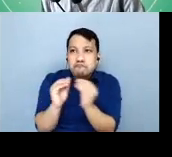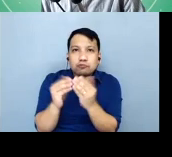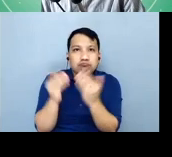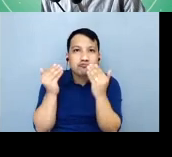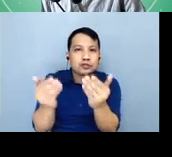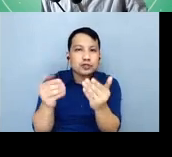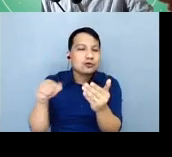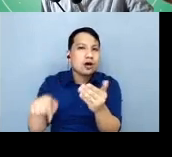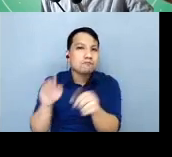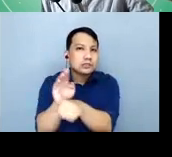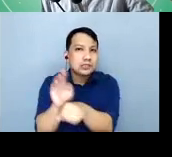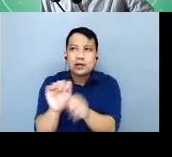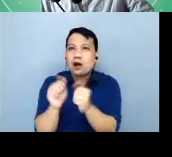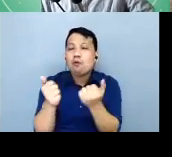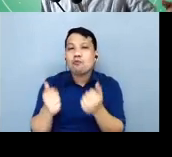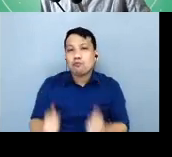that